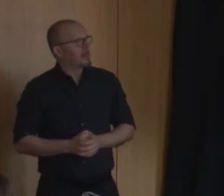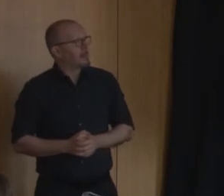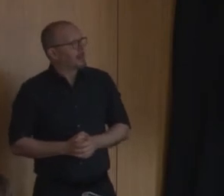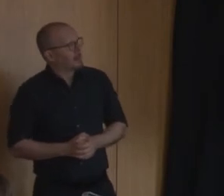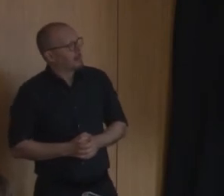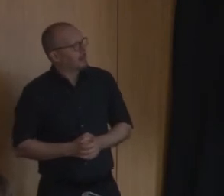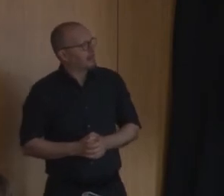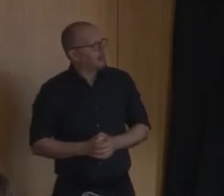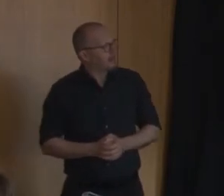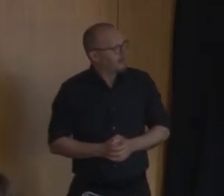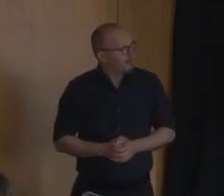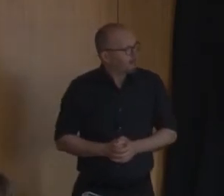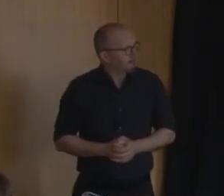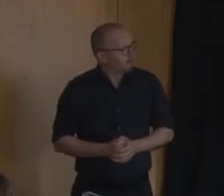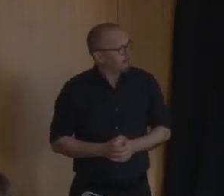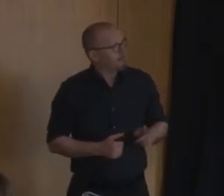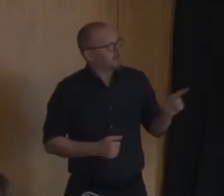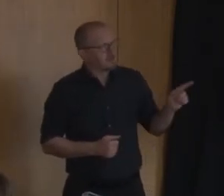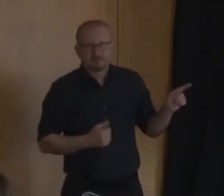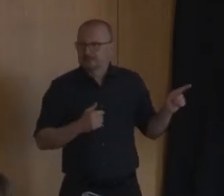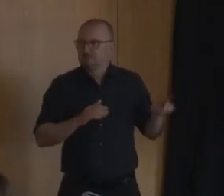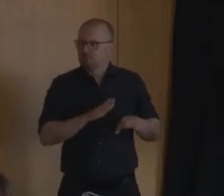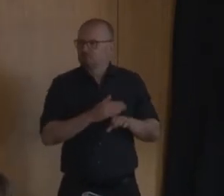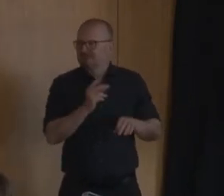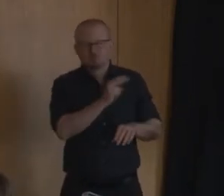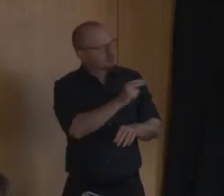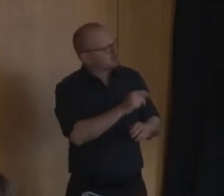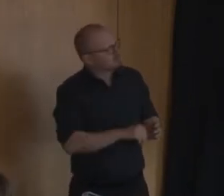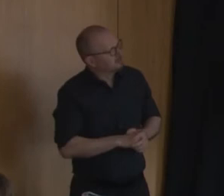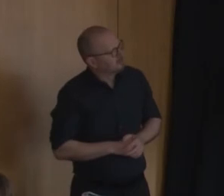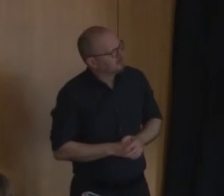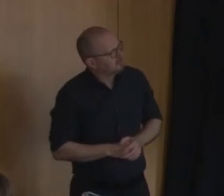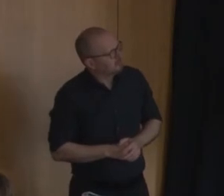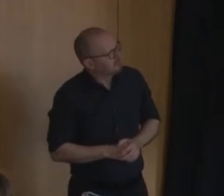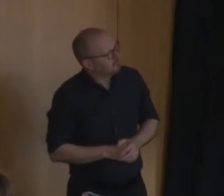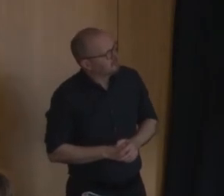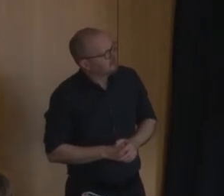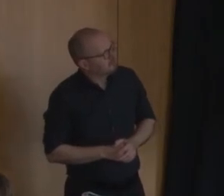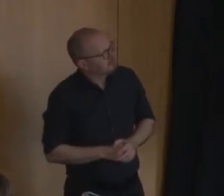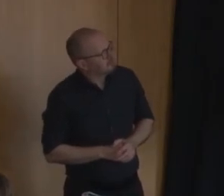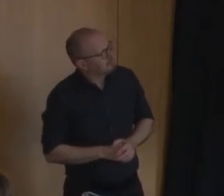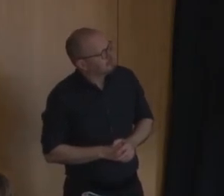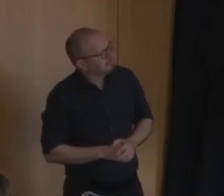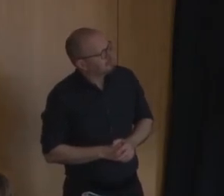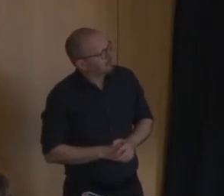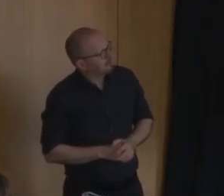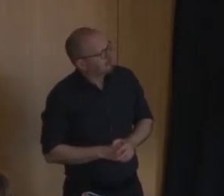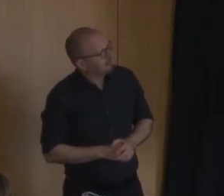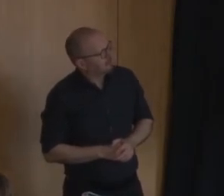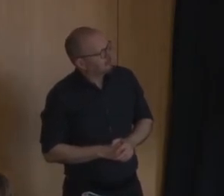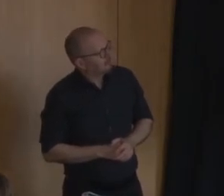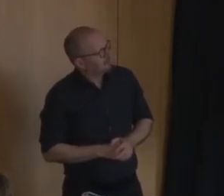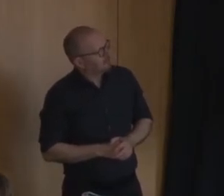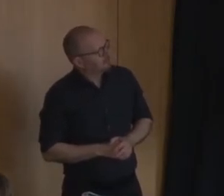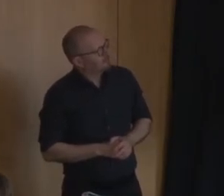left, uniqueness in the green to ika whenua, unique NZ. Through threat, the circle in the middle, te kohanga, the